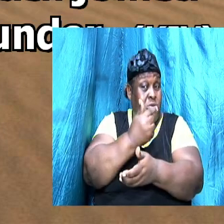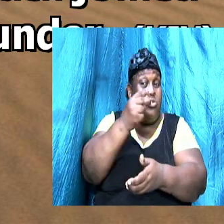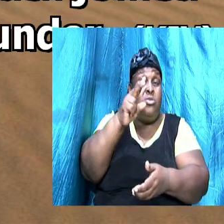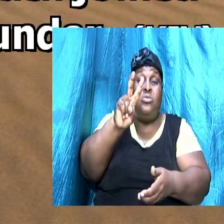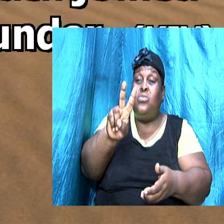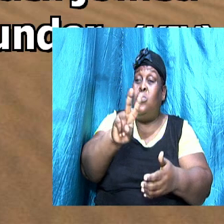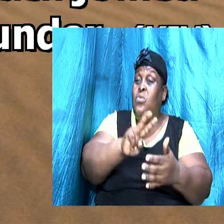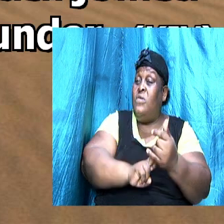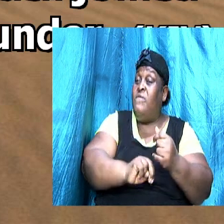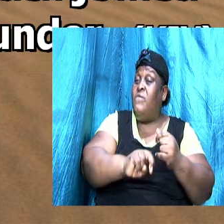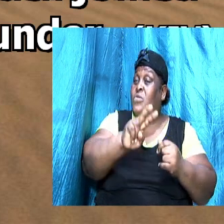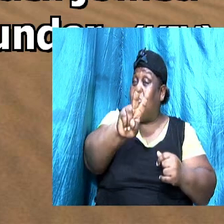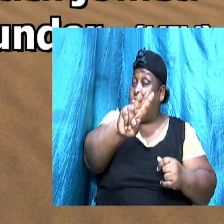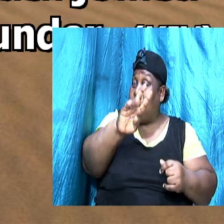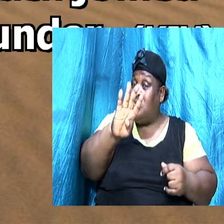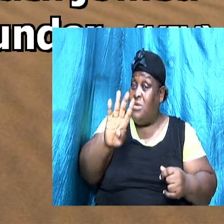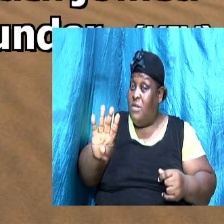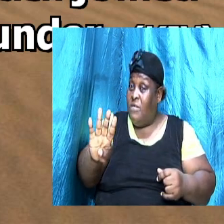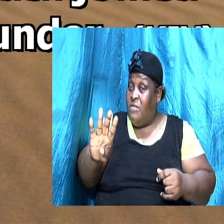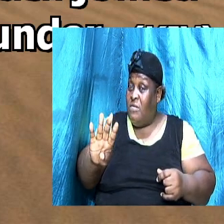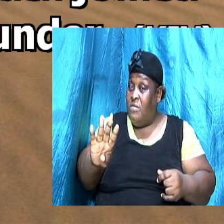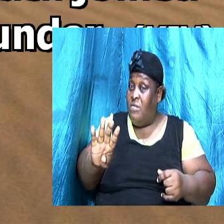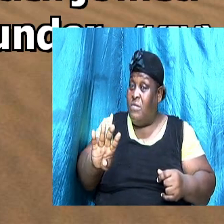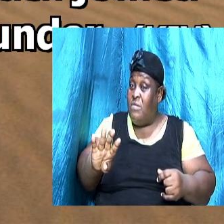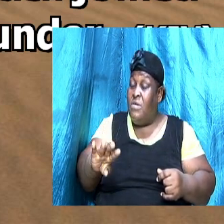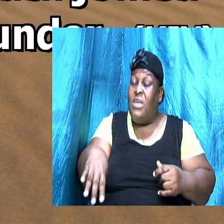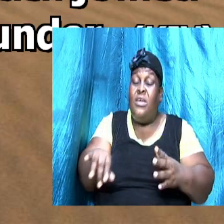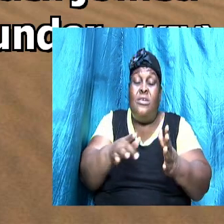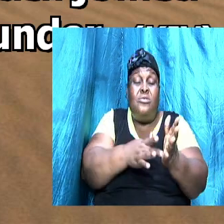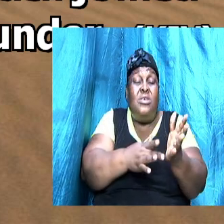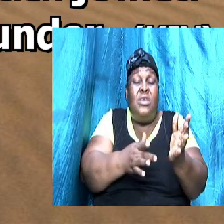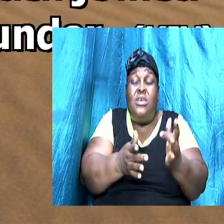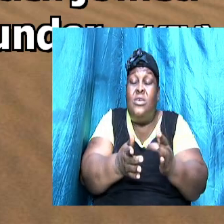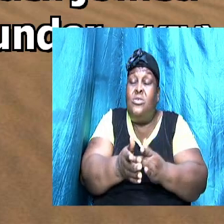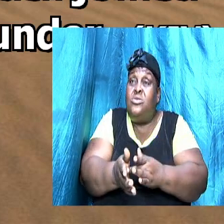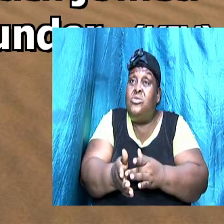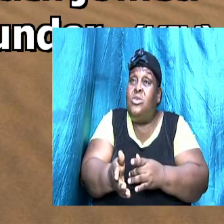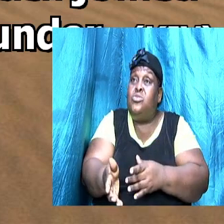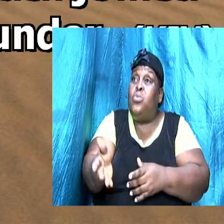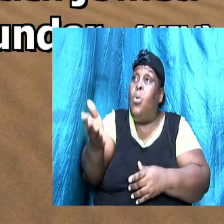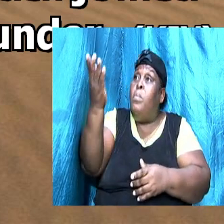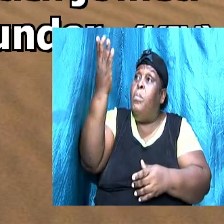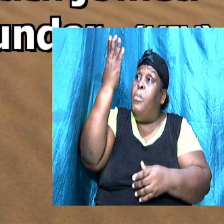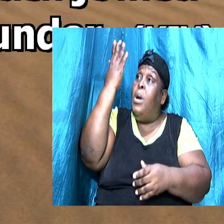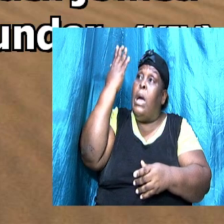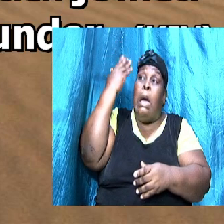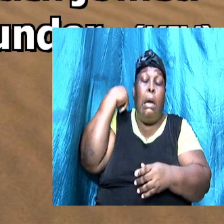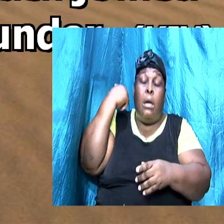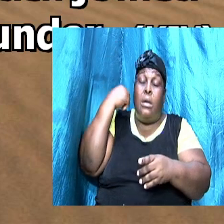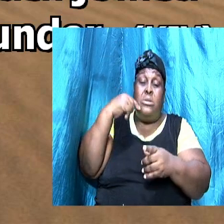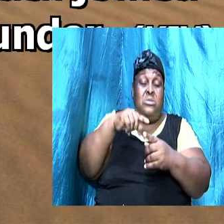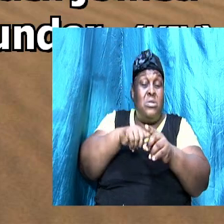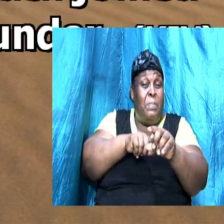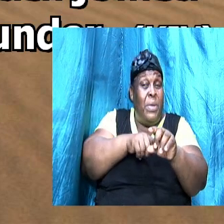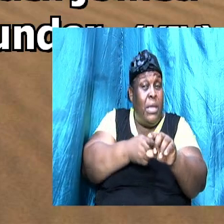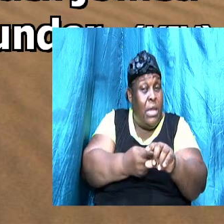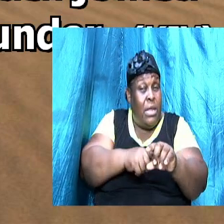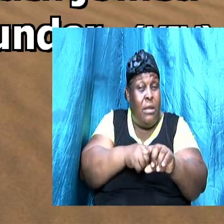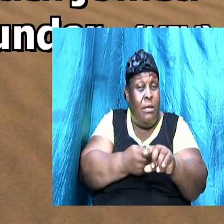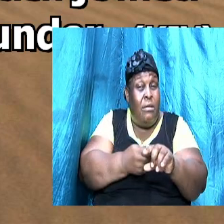and verse 24. He went right back to the very beginning and so give